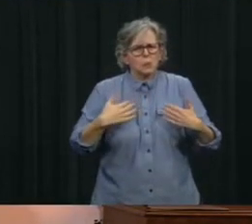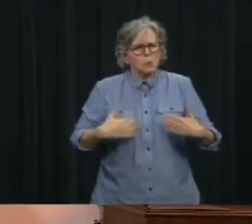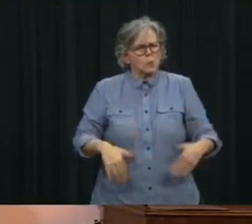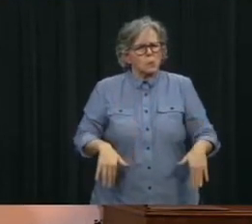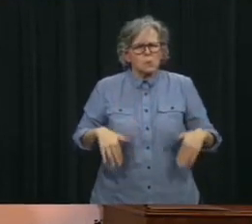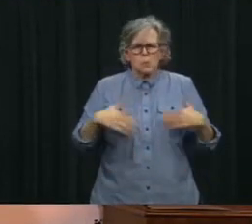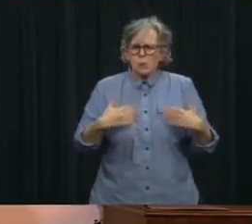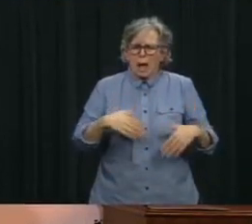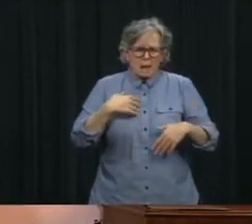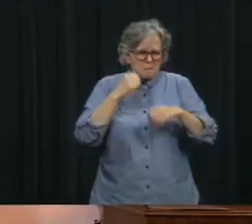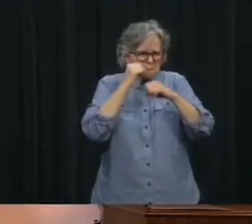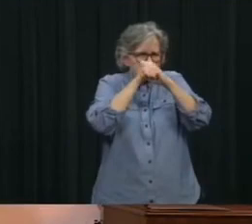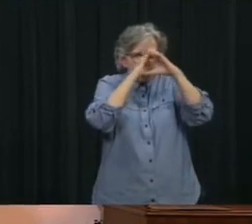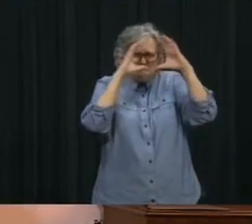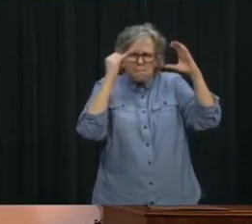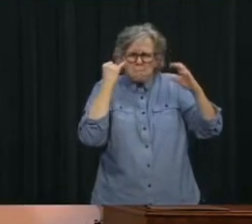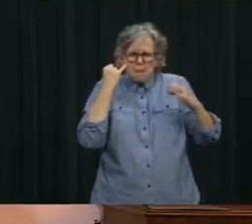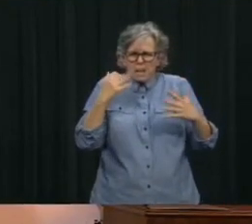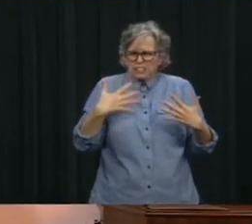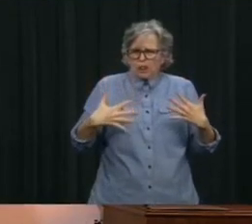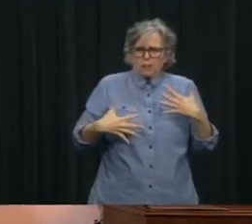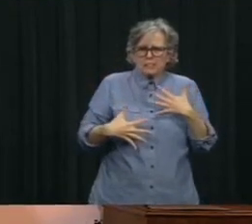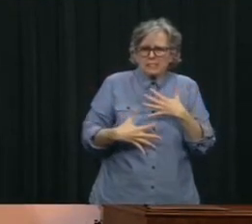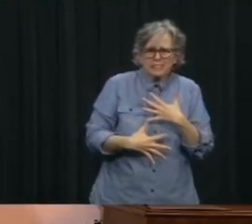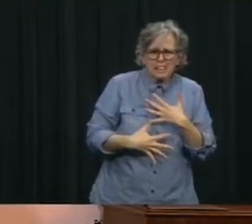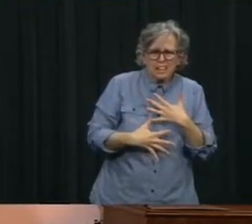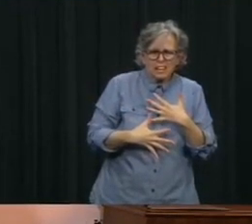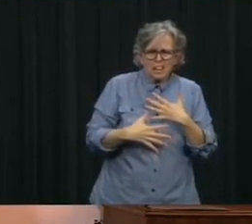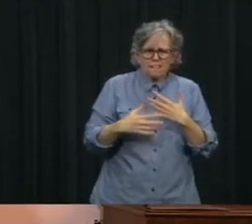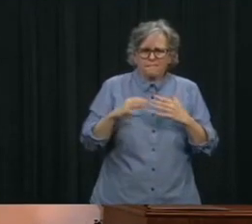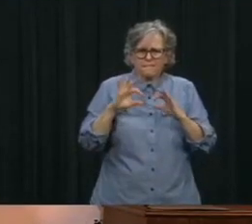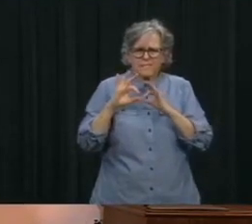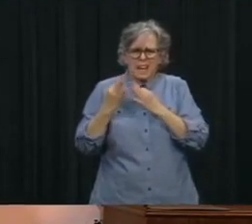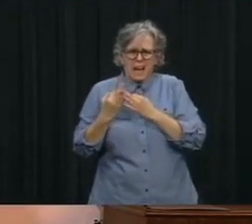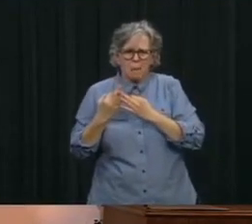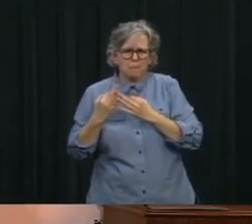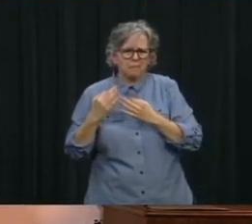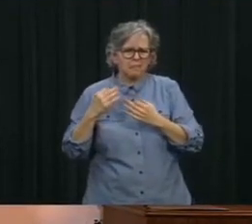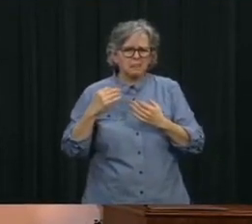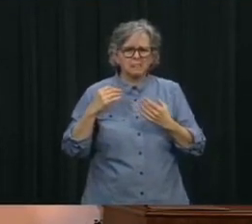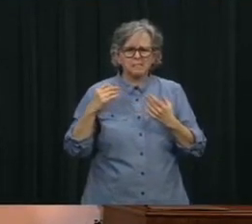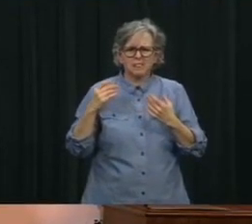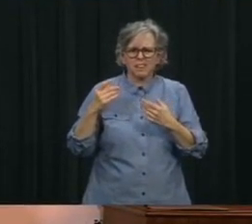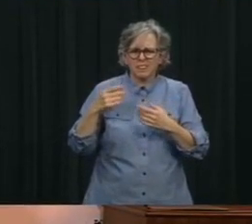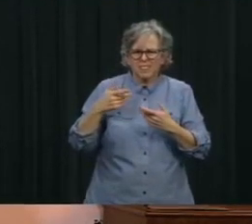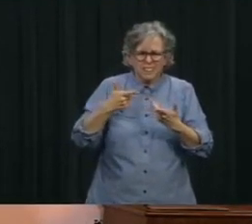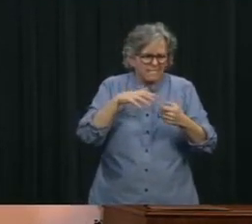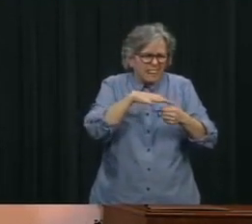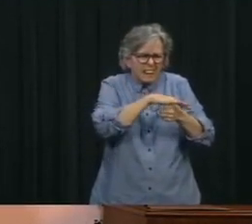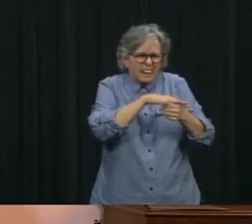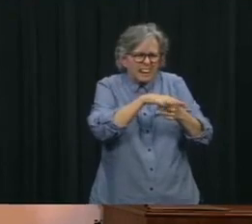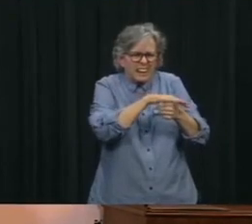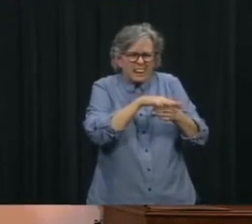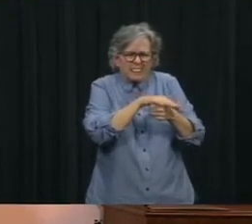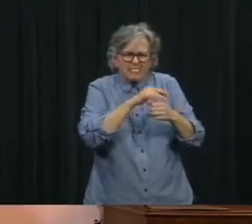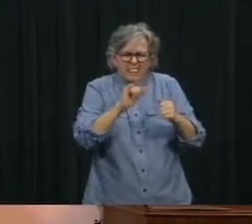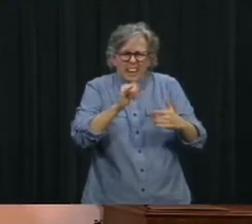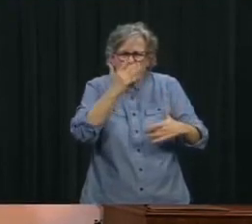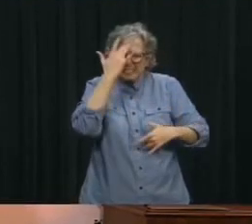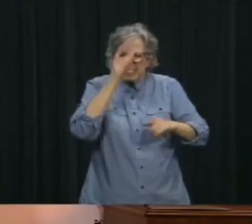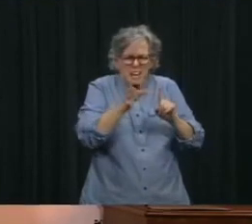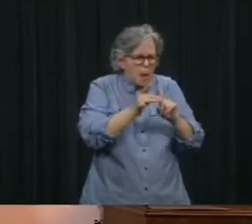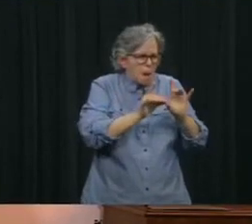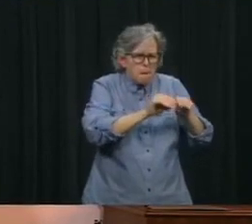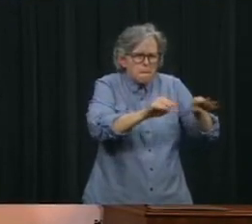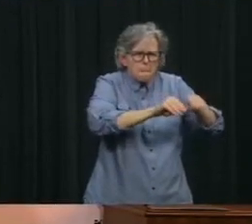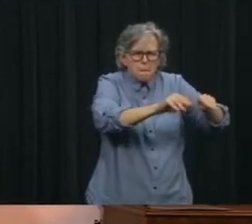how afraid families are when you hear of an outbreak where someone you love is. And the people who